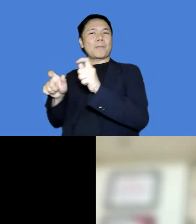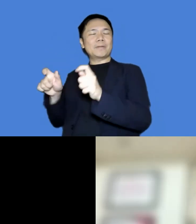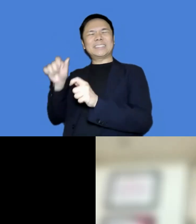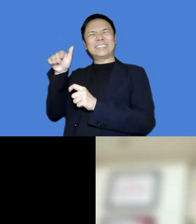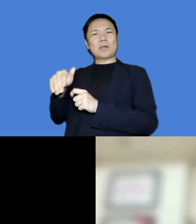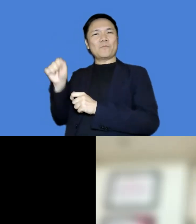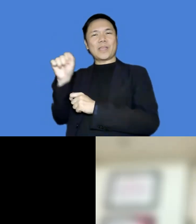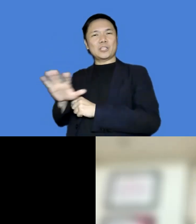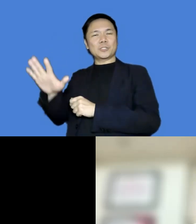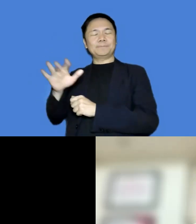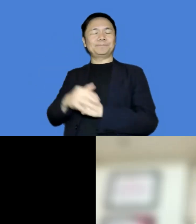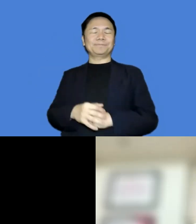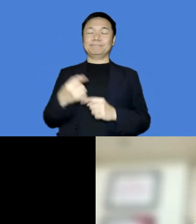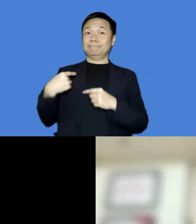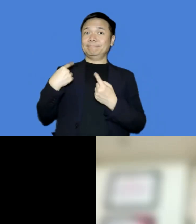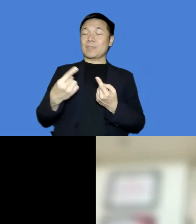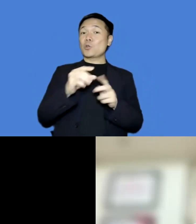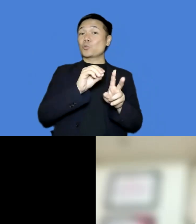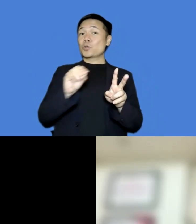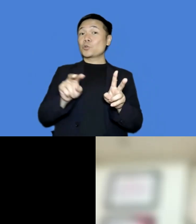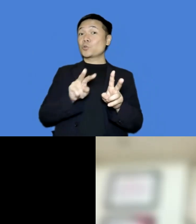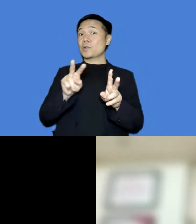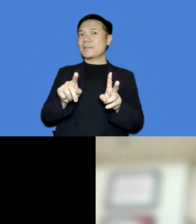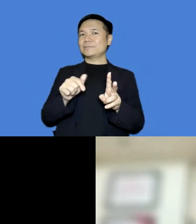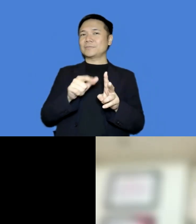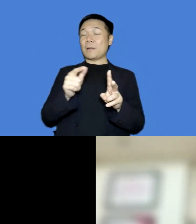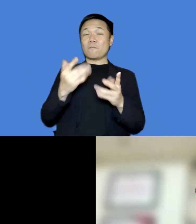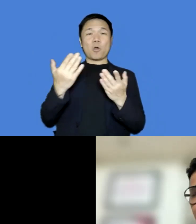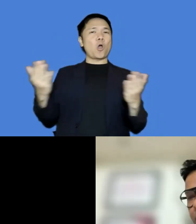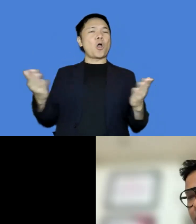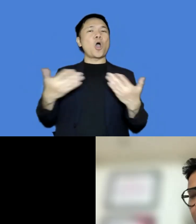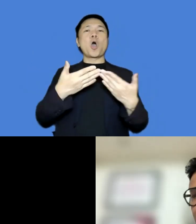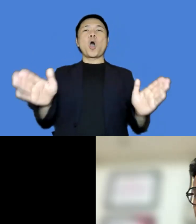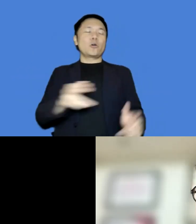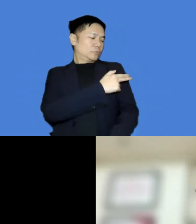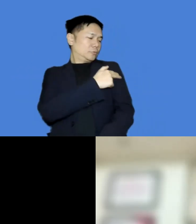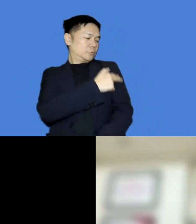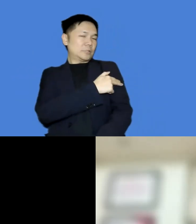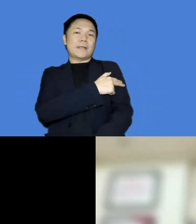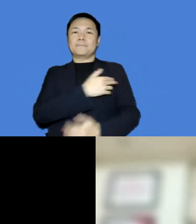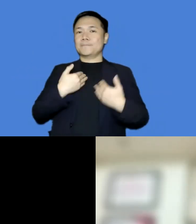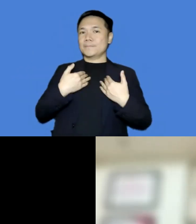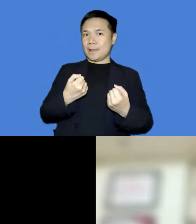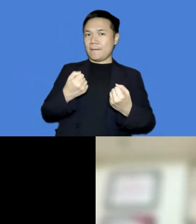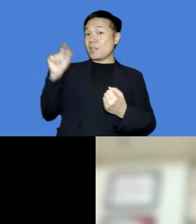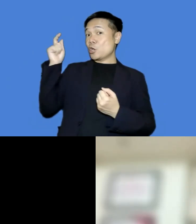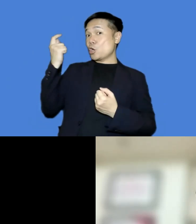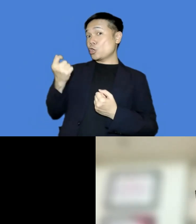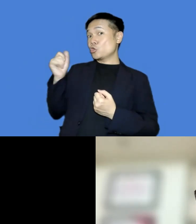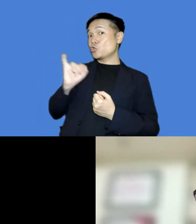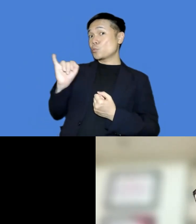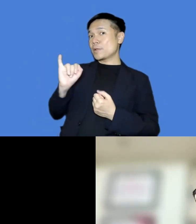efforts pushed for universal healthcare insurance for persons with disabilities.